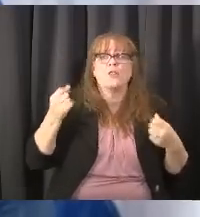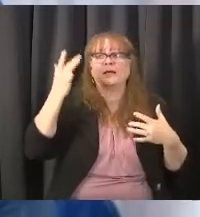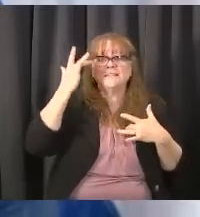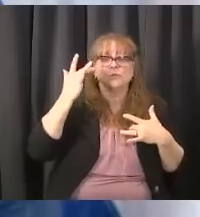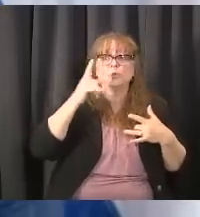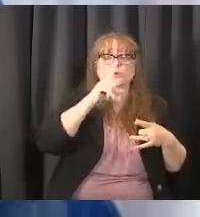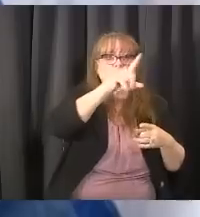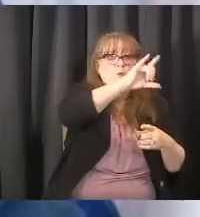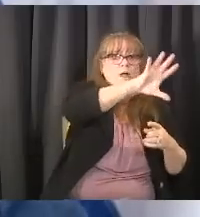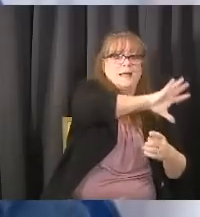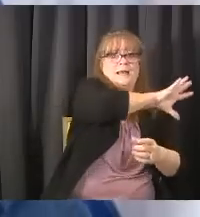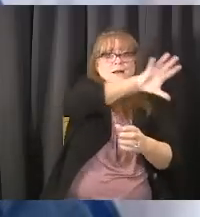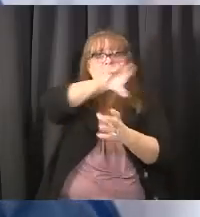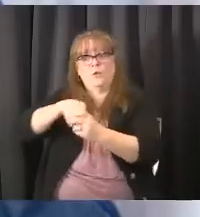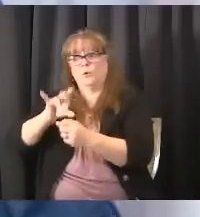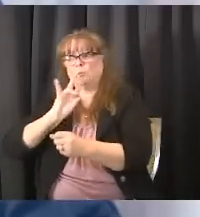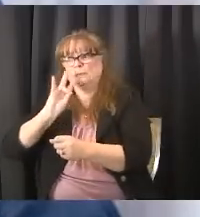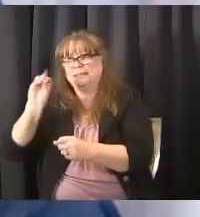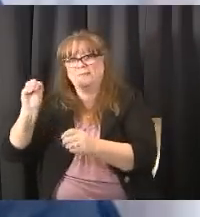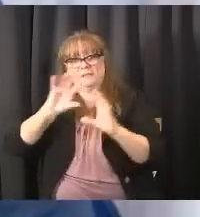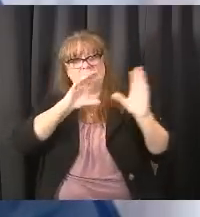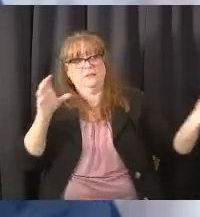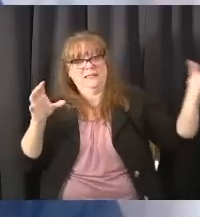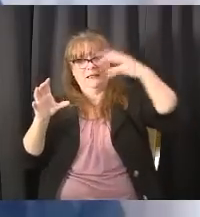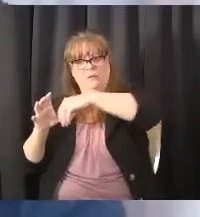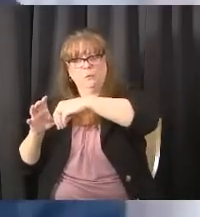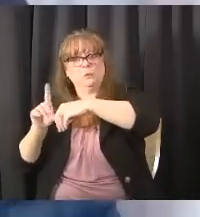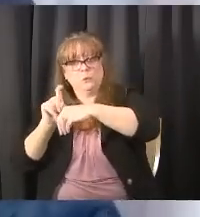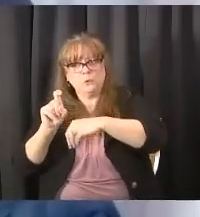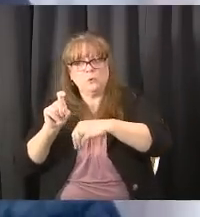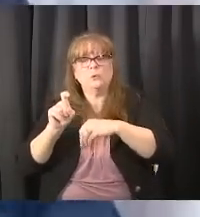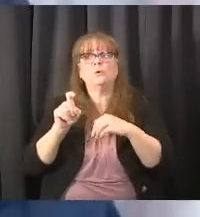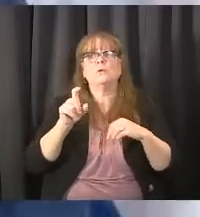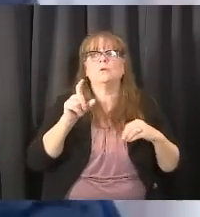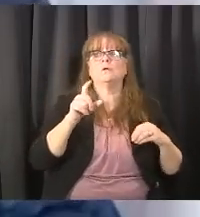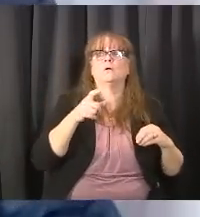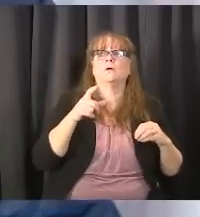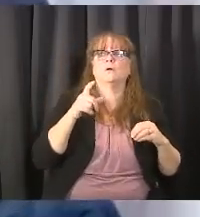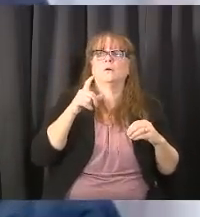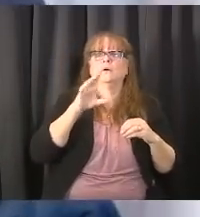priority line, teachers, for instance, grocery workers? Yeah, let me give Dr. Zane